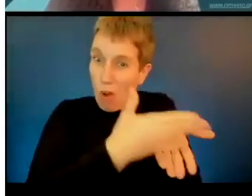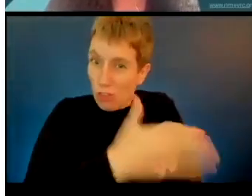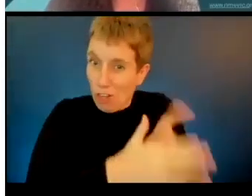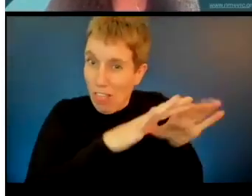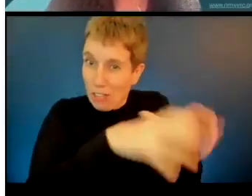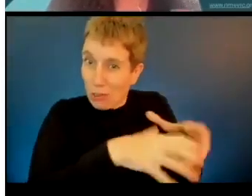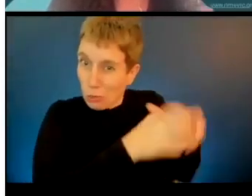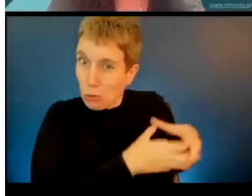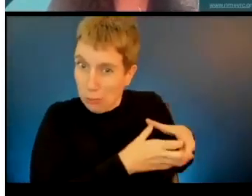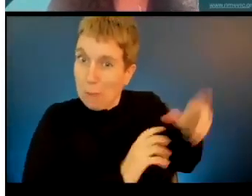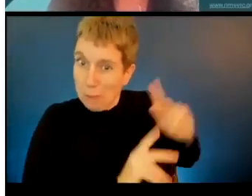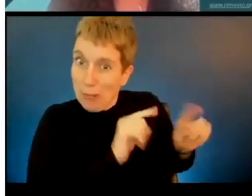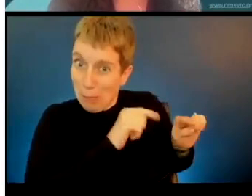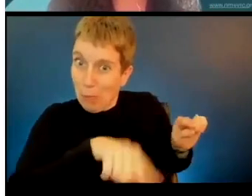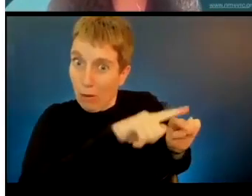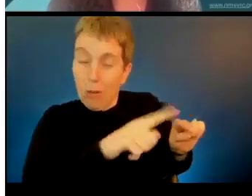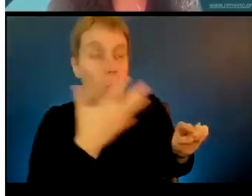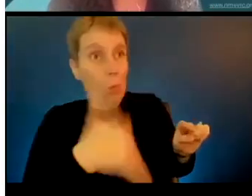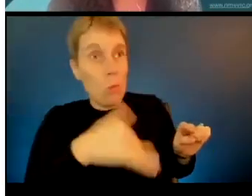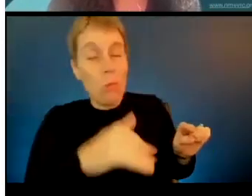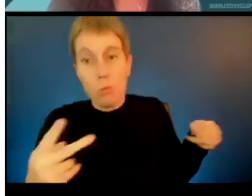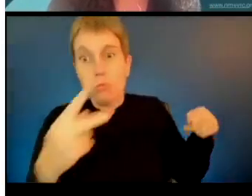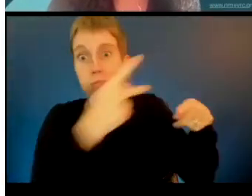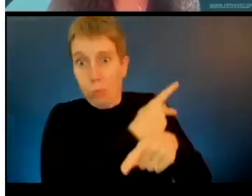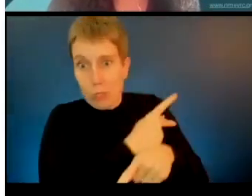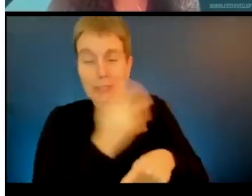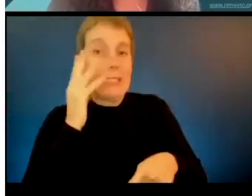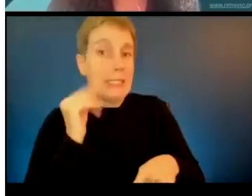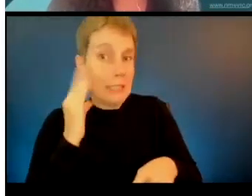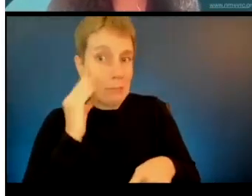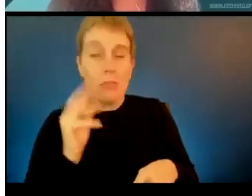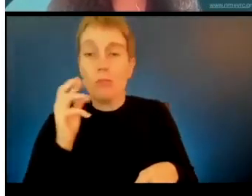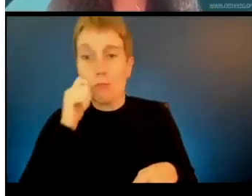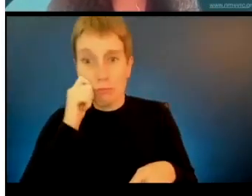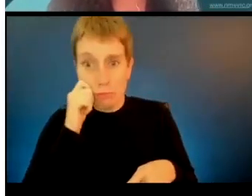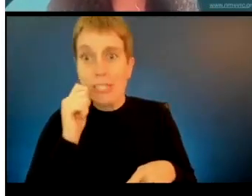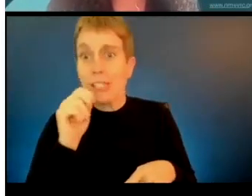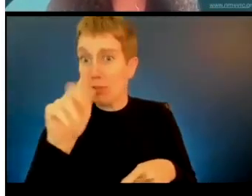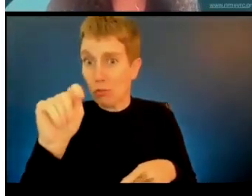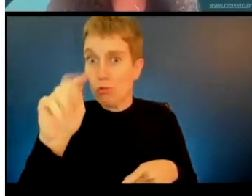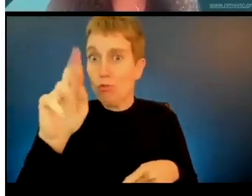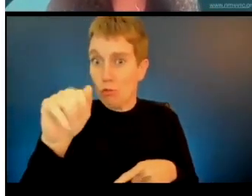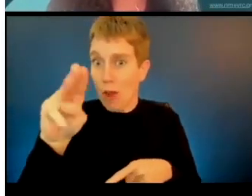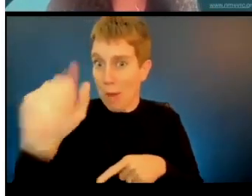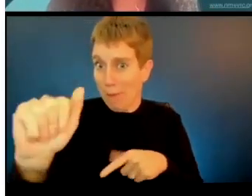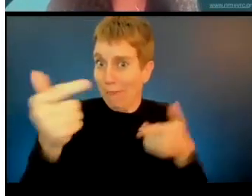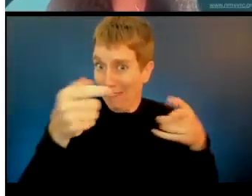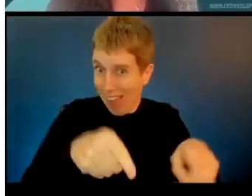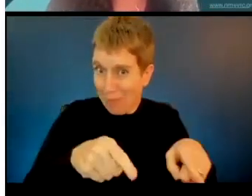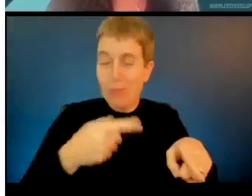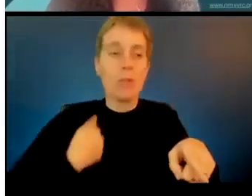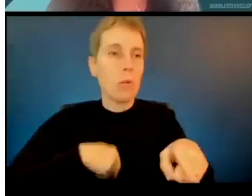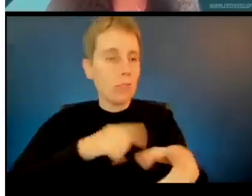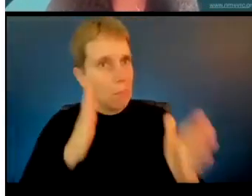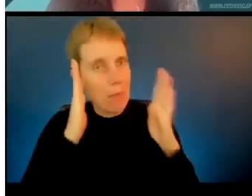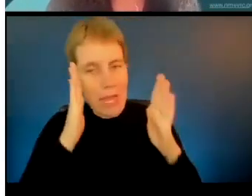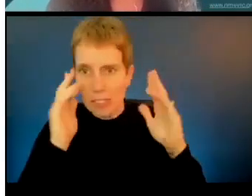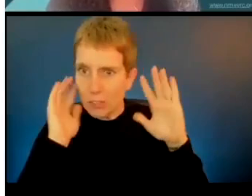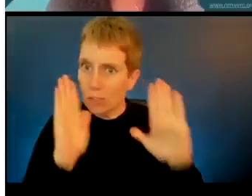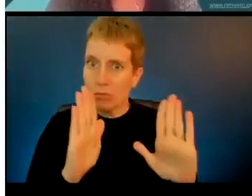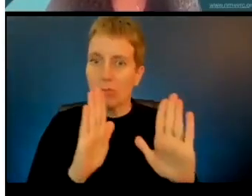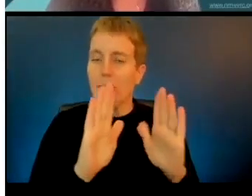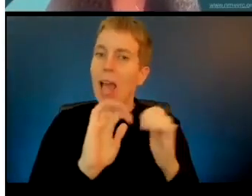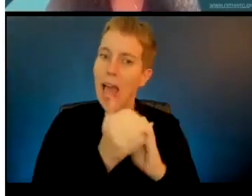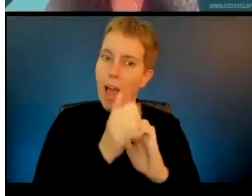do outreach and work with communities in recovery after mass violence incidents, we have to pay attention to the important role that this may play and